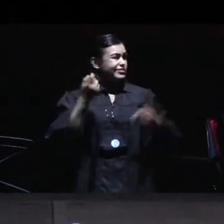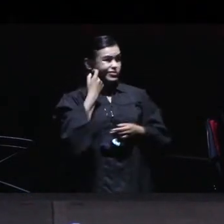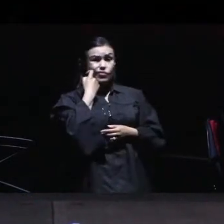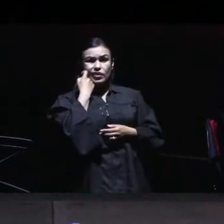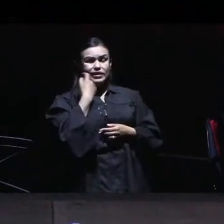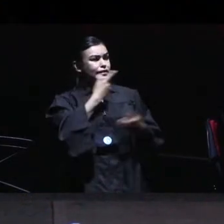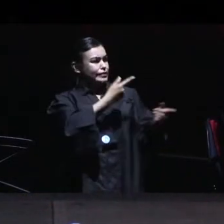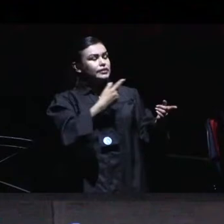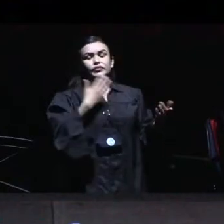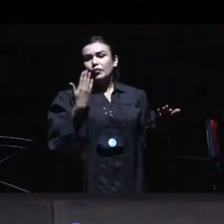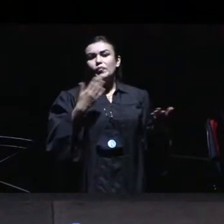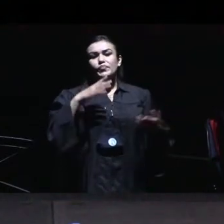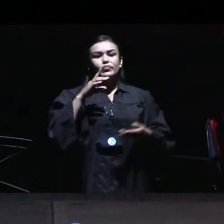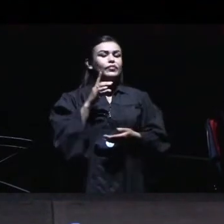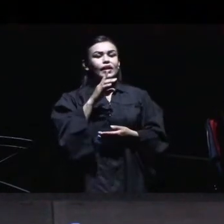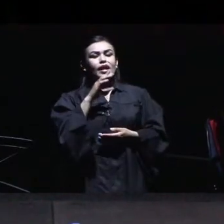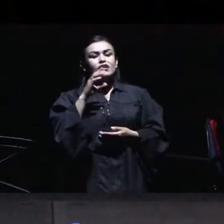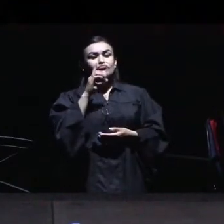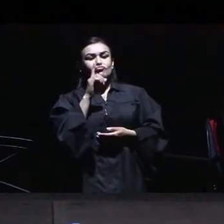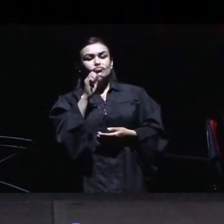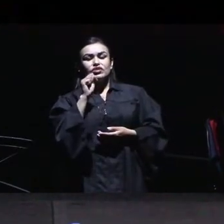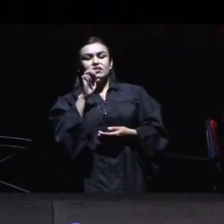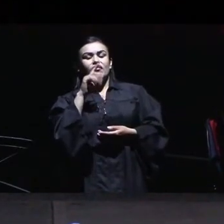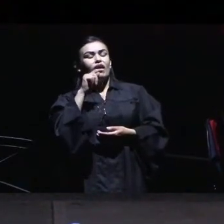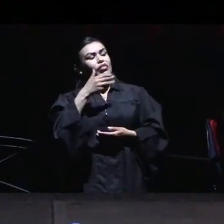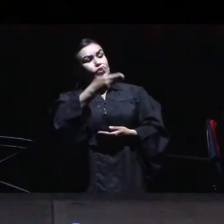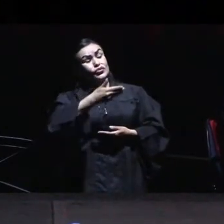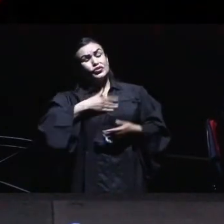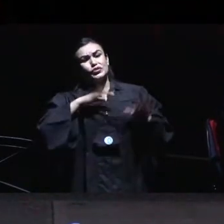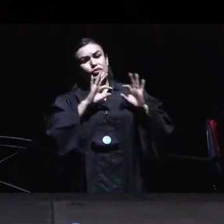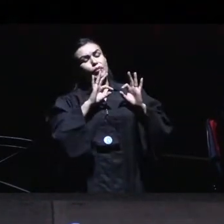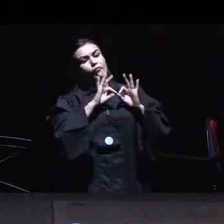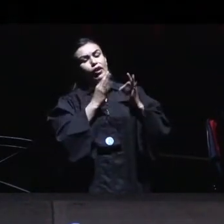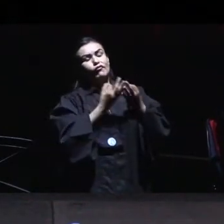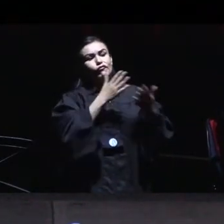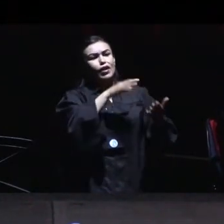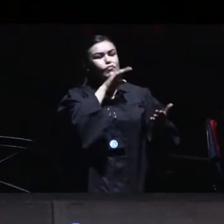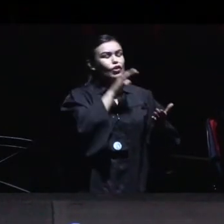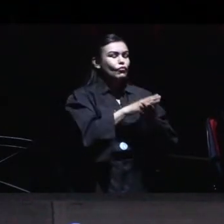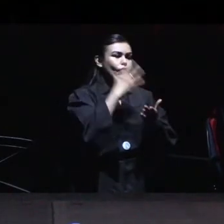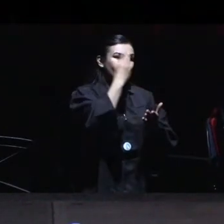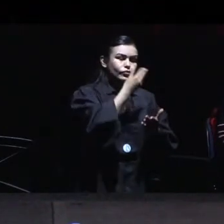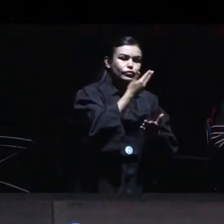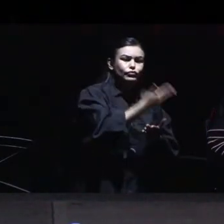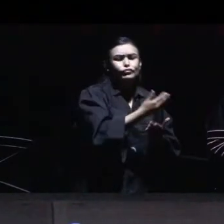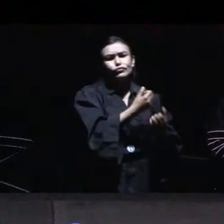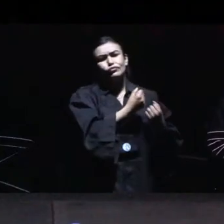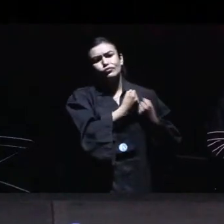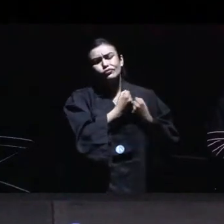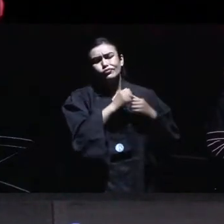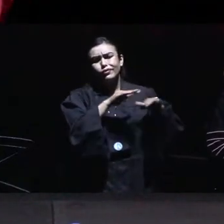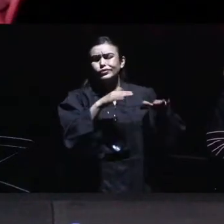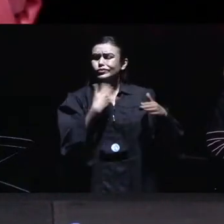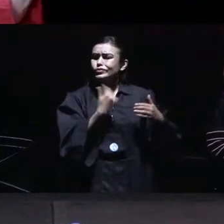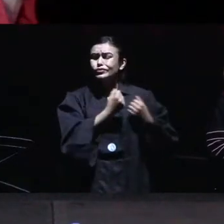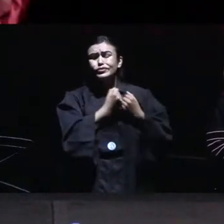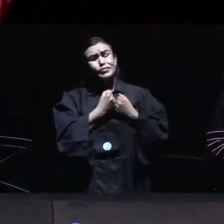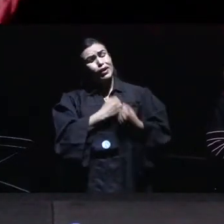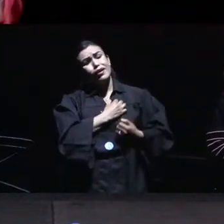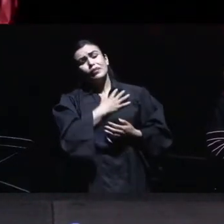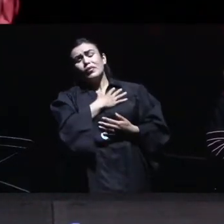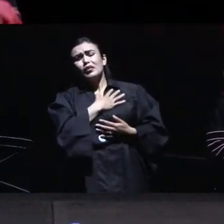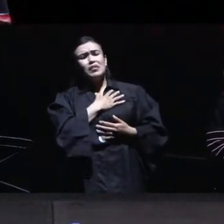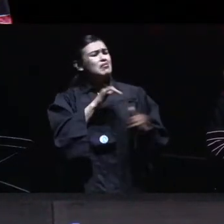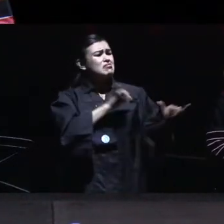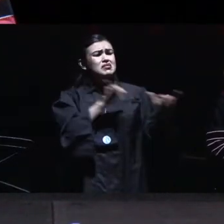my beautiful wife, my children are here, and they are the ones who keep pushing me, they are the ones who keep motivating me and inspiring me, just like everyone